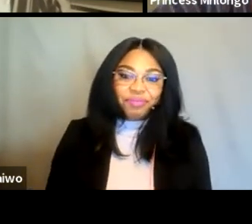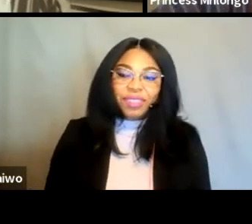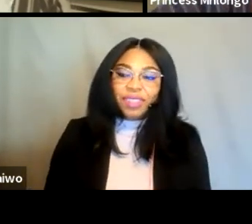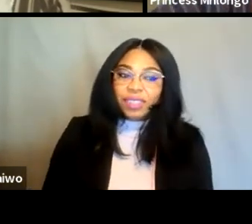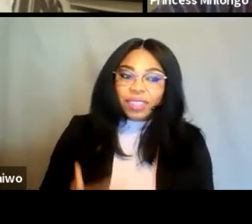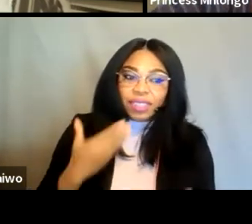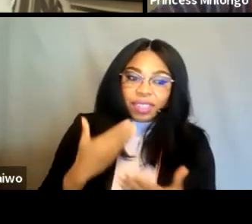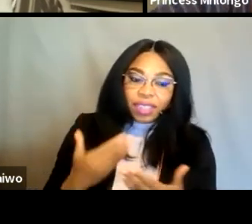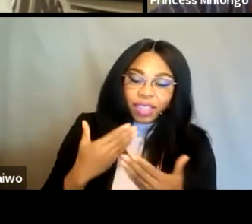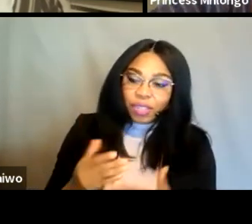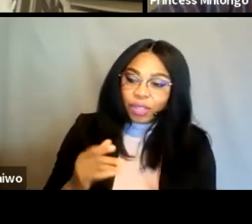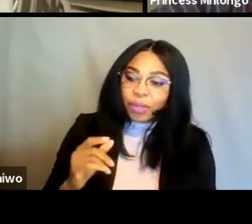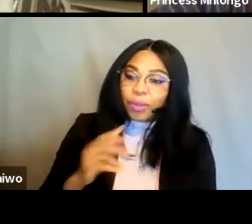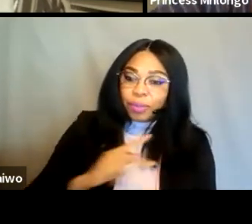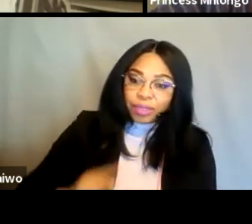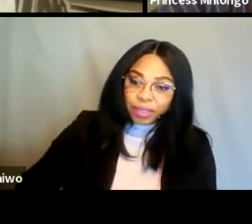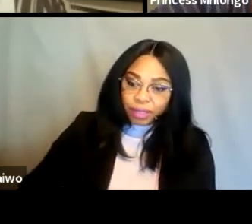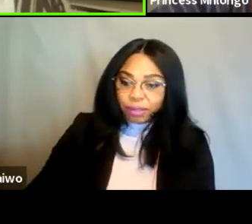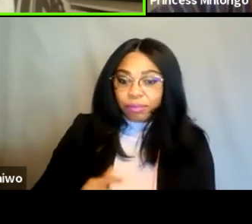thank you, Princess. Donut?